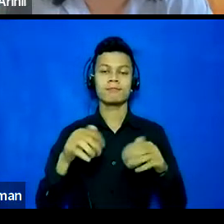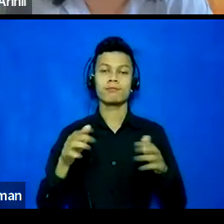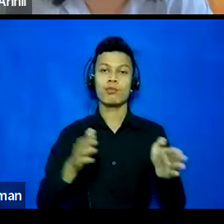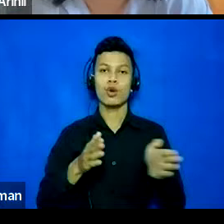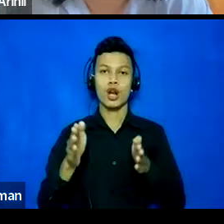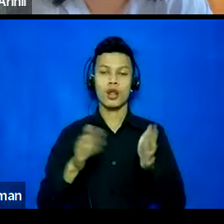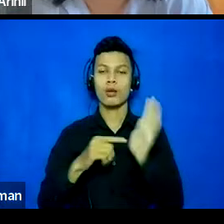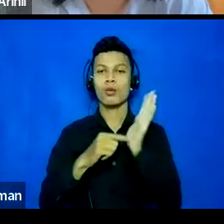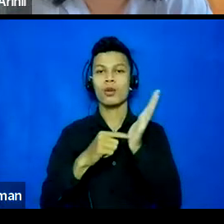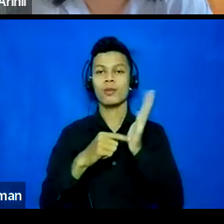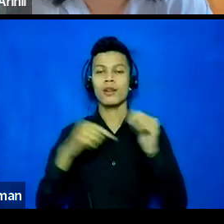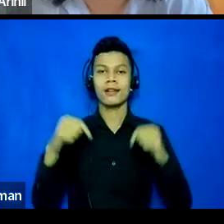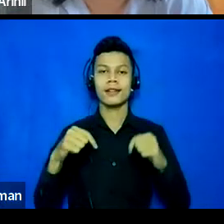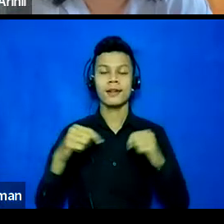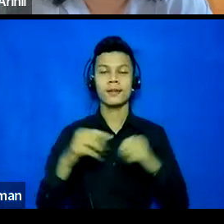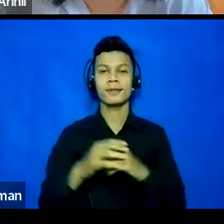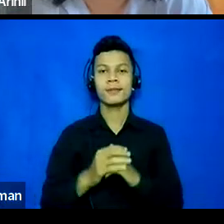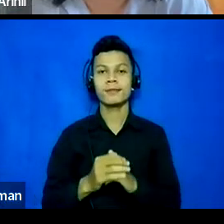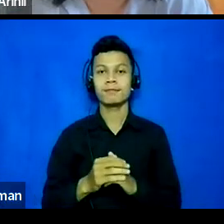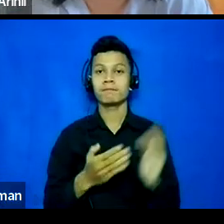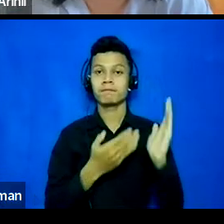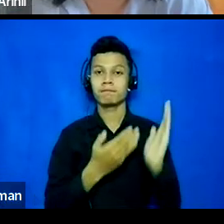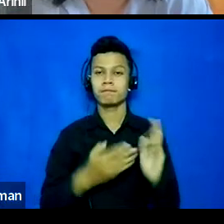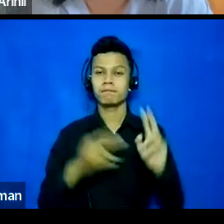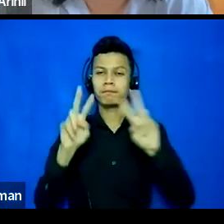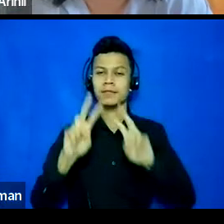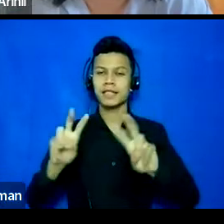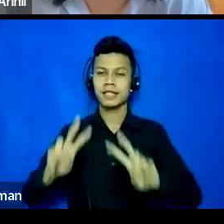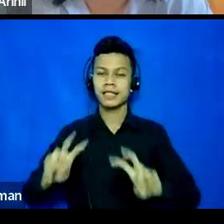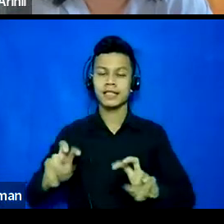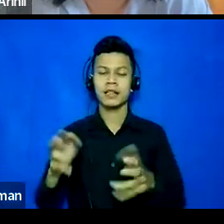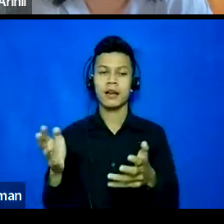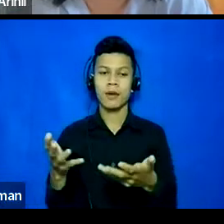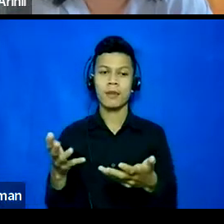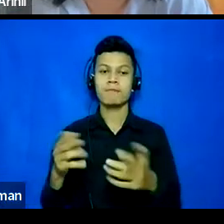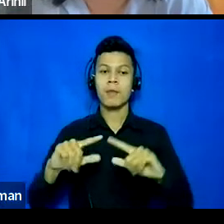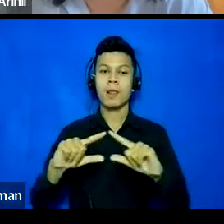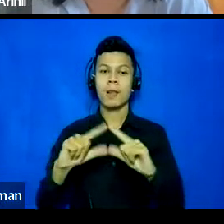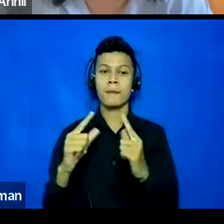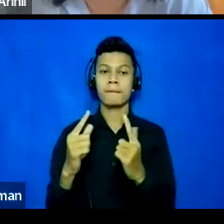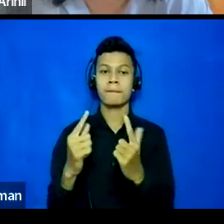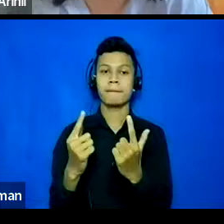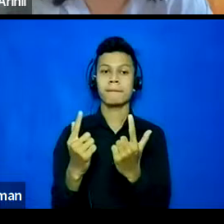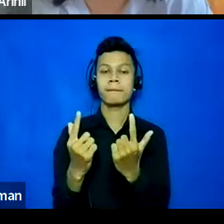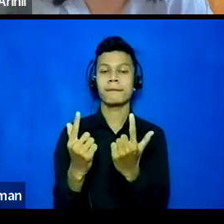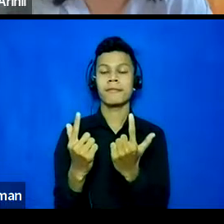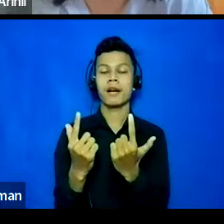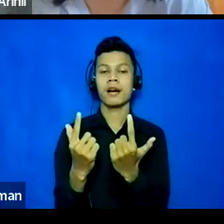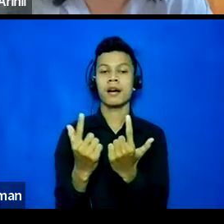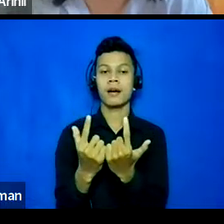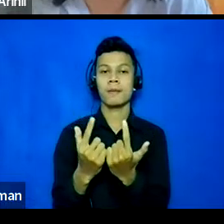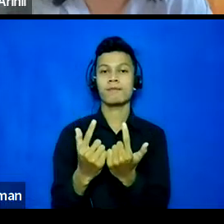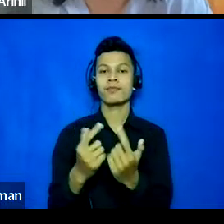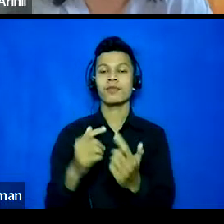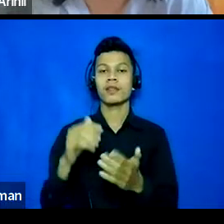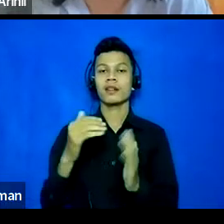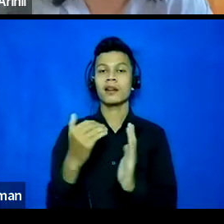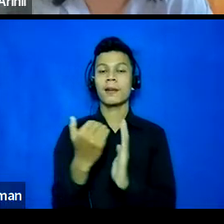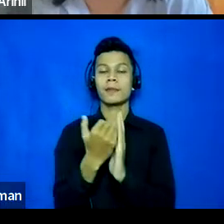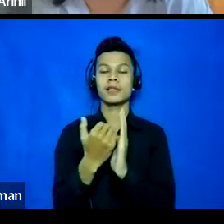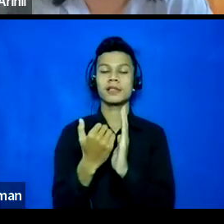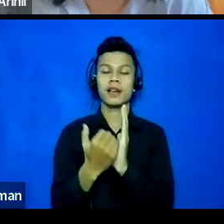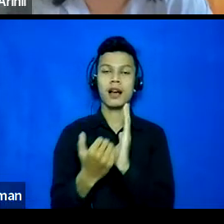I'm a researcher at the Institute for Policy Research and Advocacy, also known as ELSAM. We are a